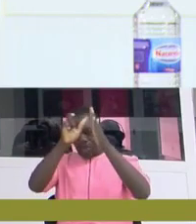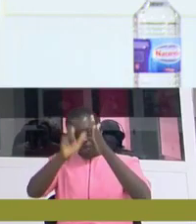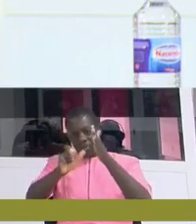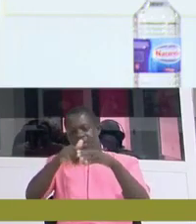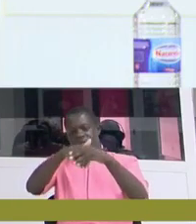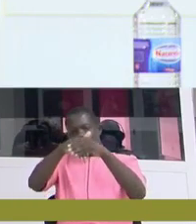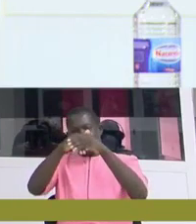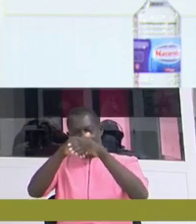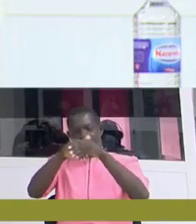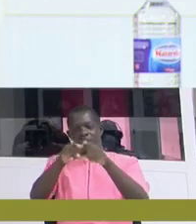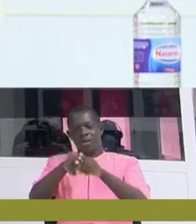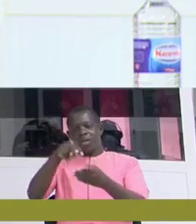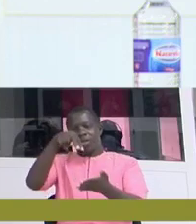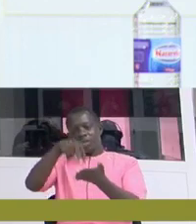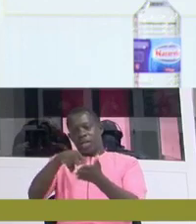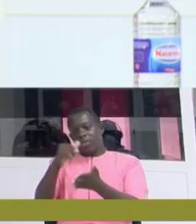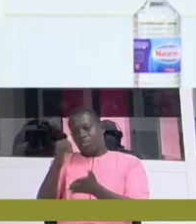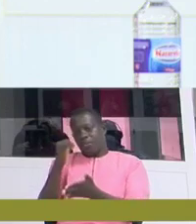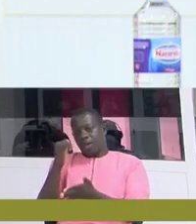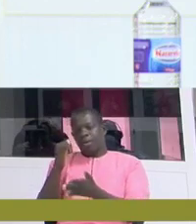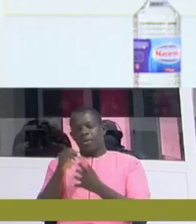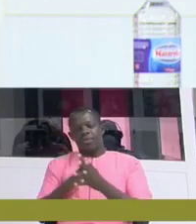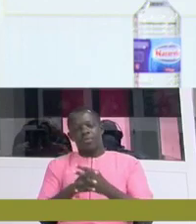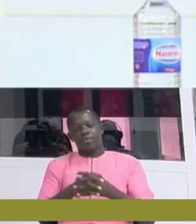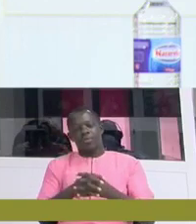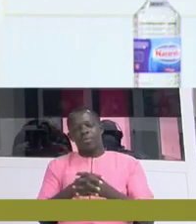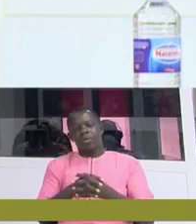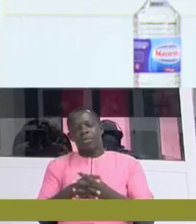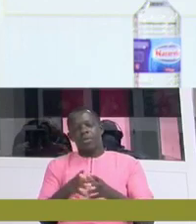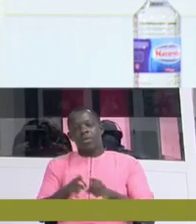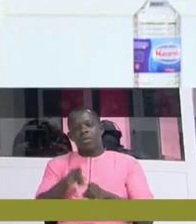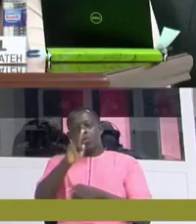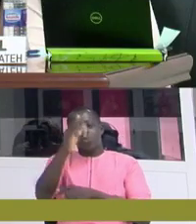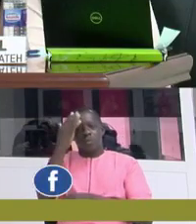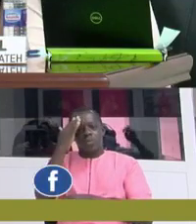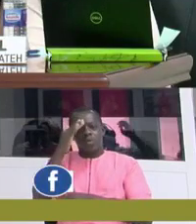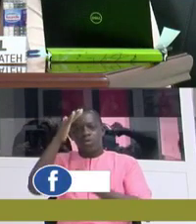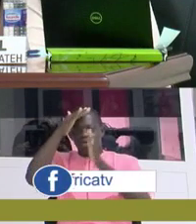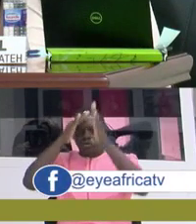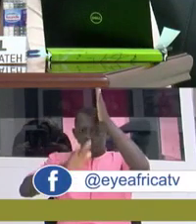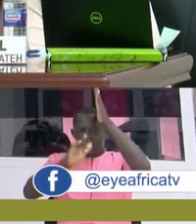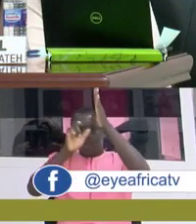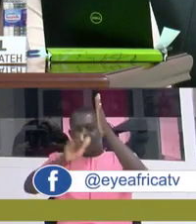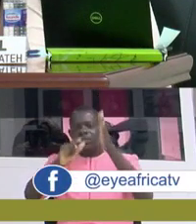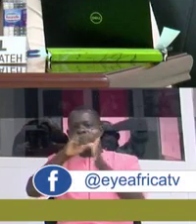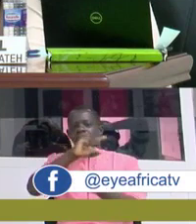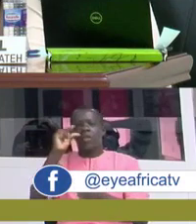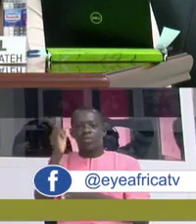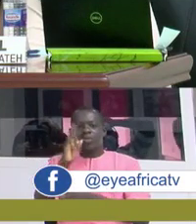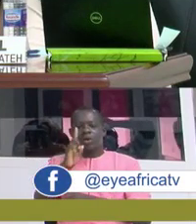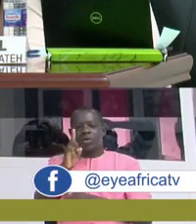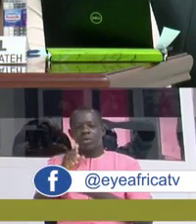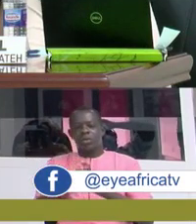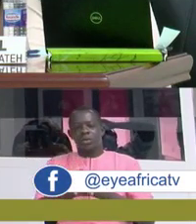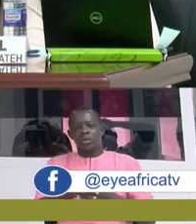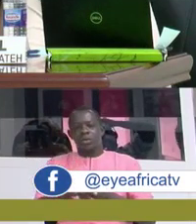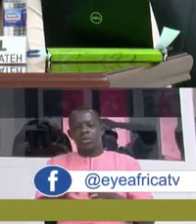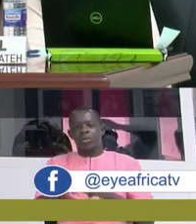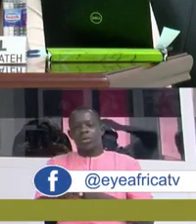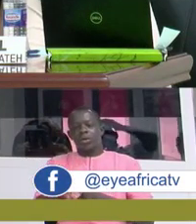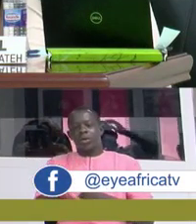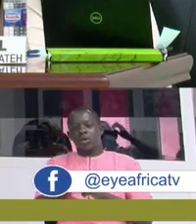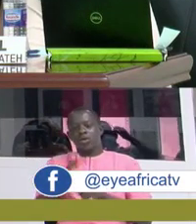There was a friend of him, a soldier like him, standing behind him. Do you know that soldier's name? Your soldier Otolo Neba. No, I didn't